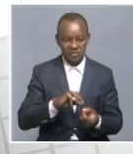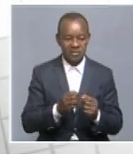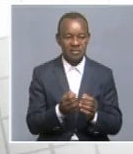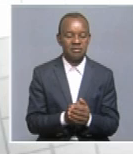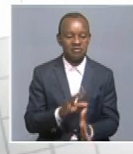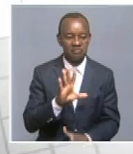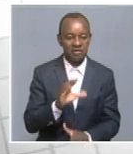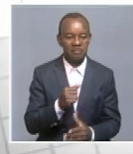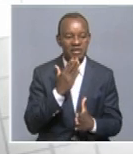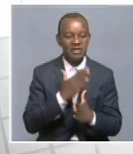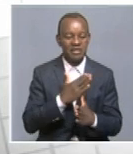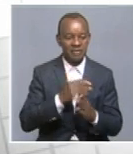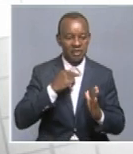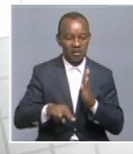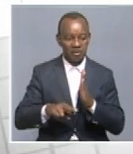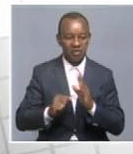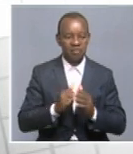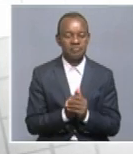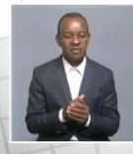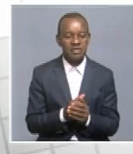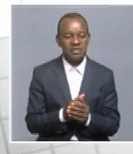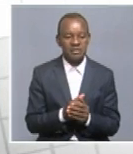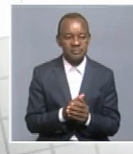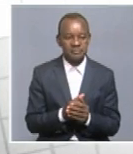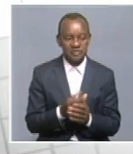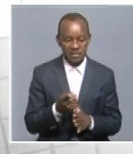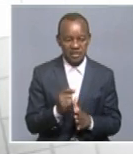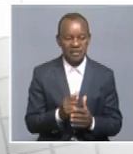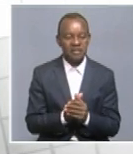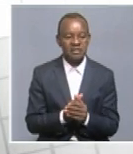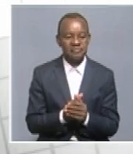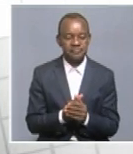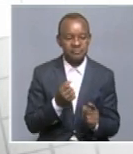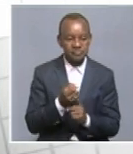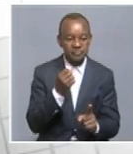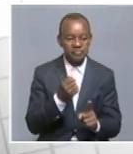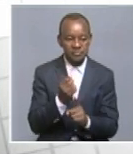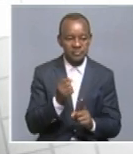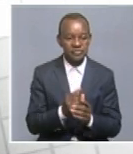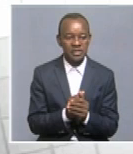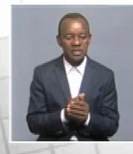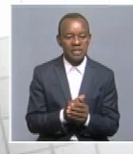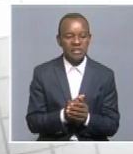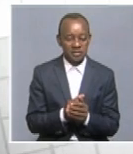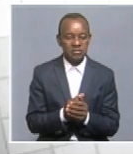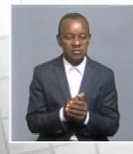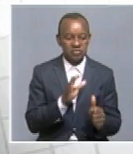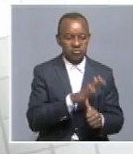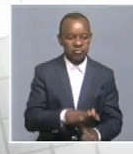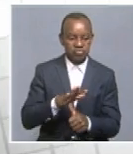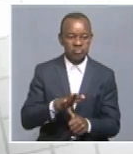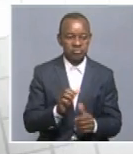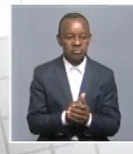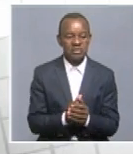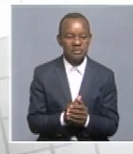Labor Act of 2007, the Act doesn't in detail deal with such issues, while the Convention